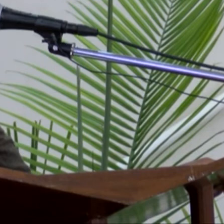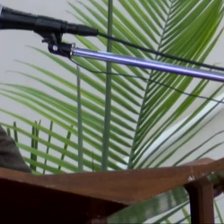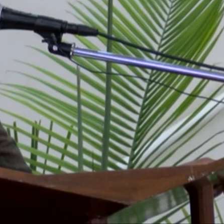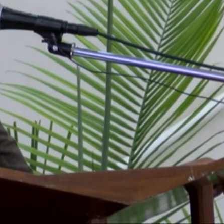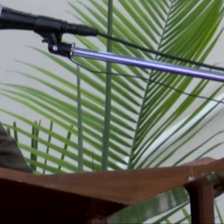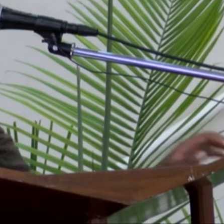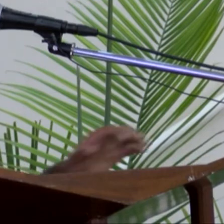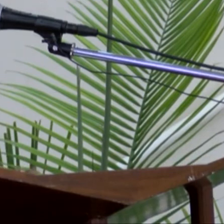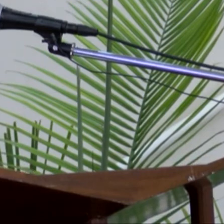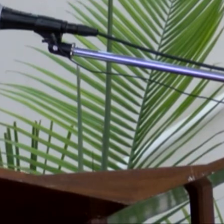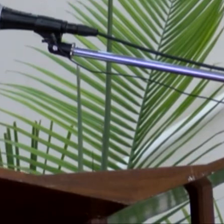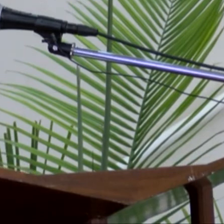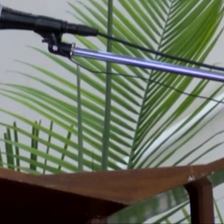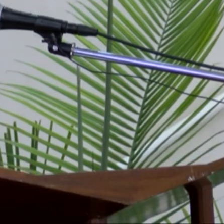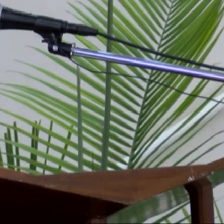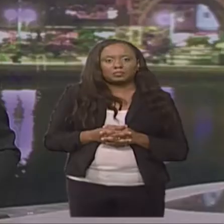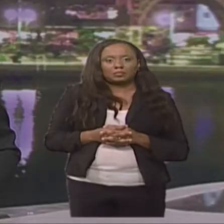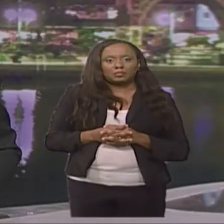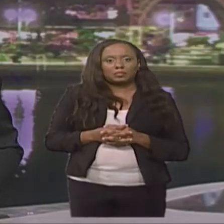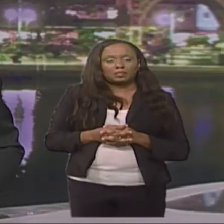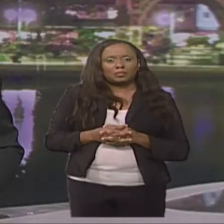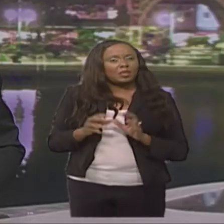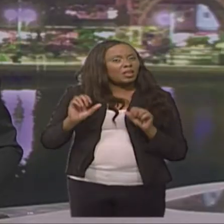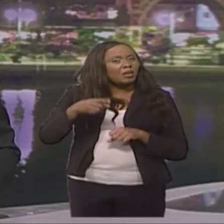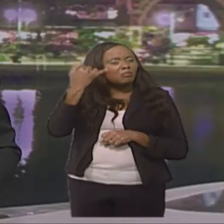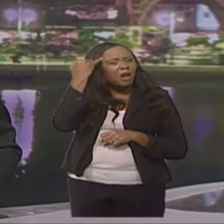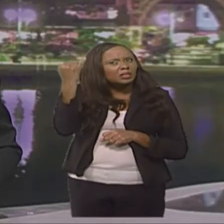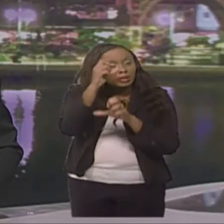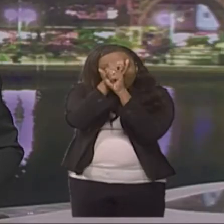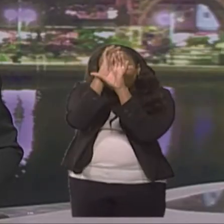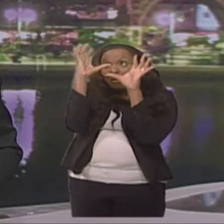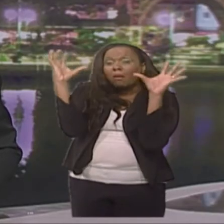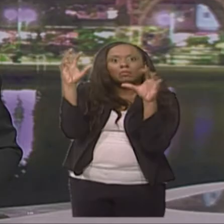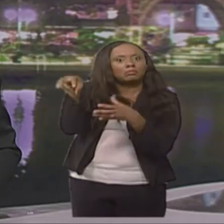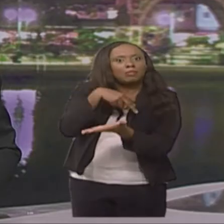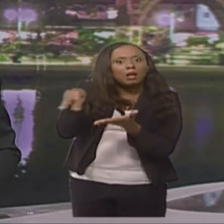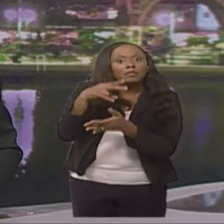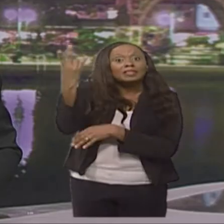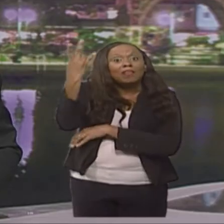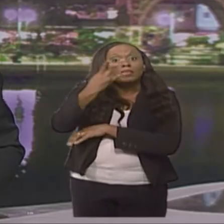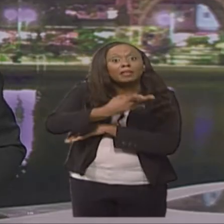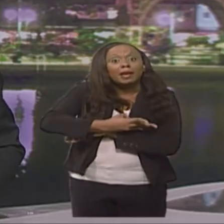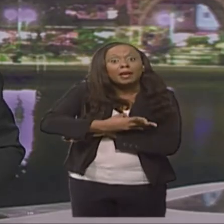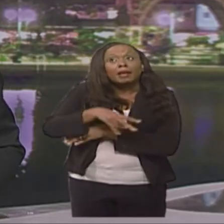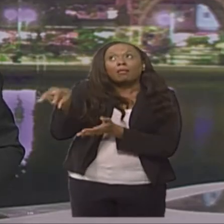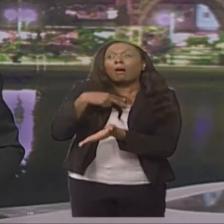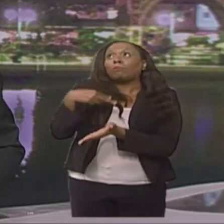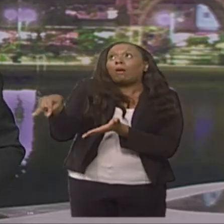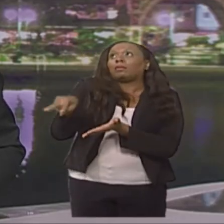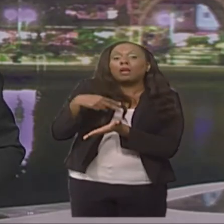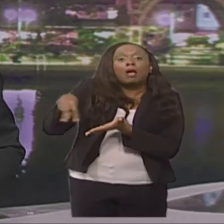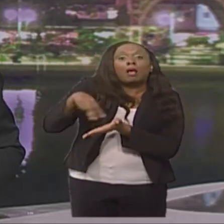or juices that should be flowing within them. Can you imagine dancing for 7 straight days? That's exactly